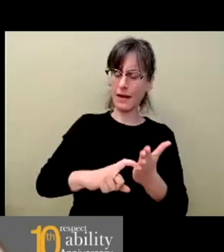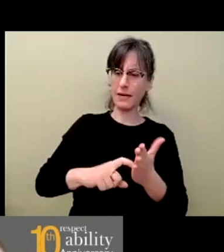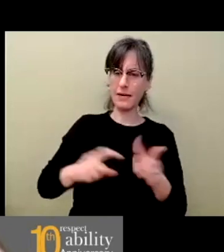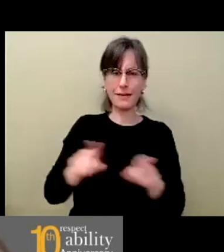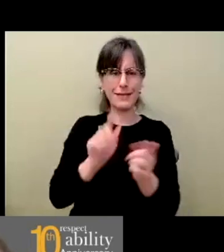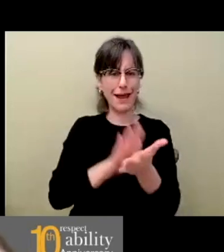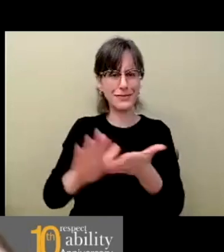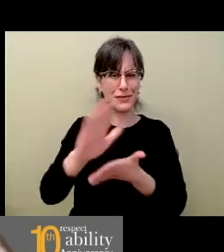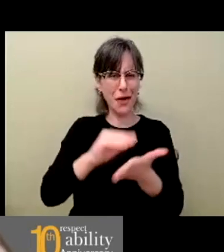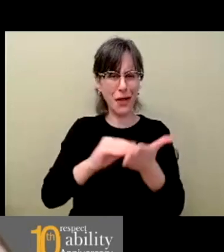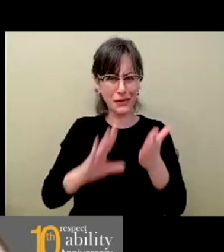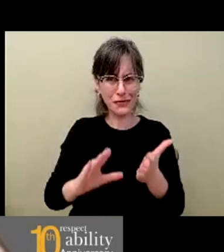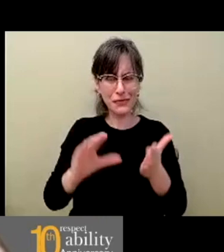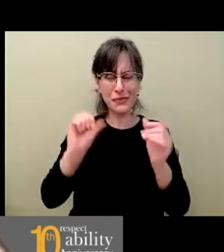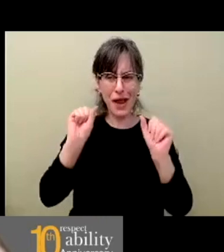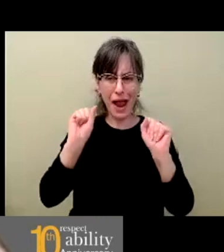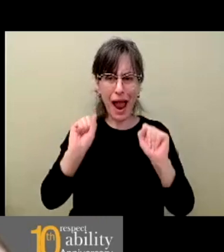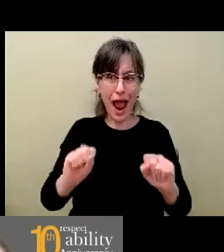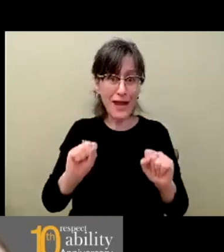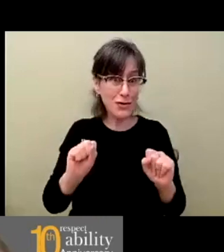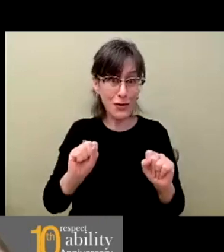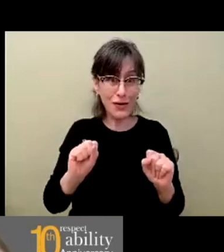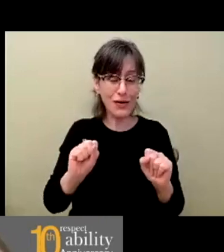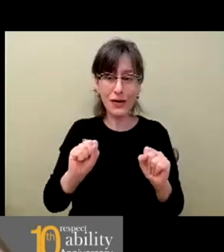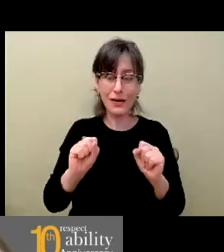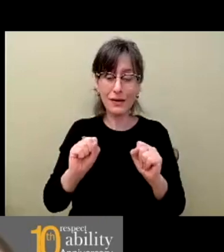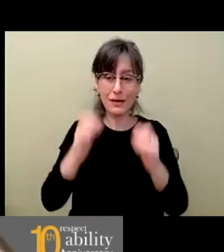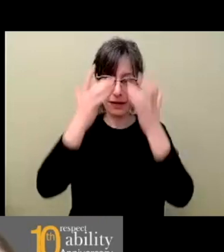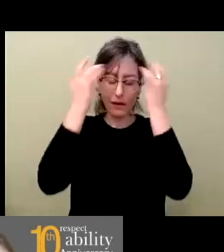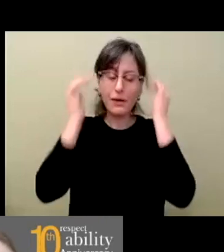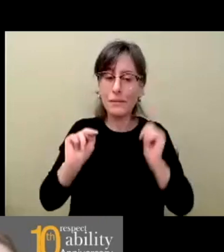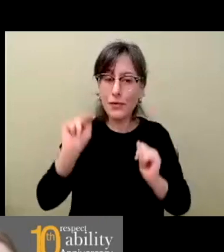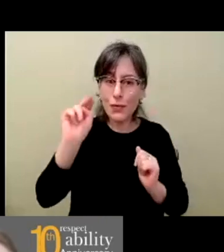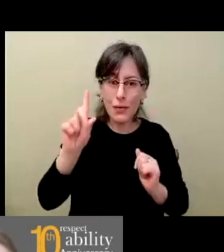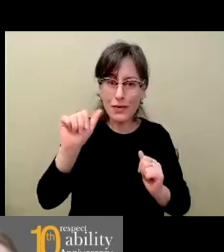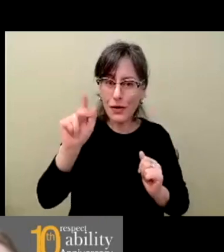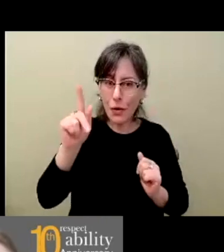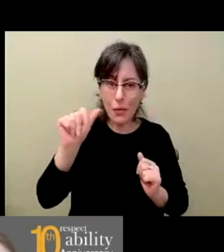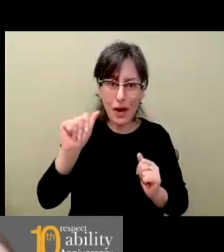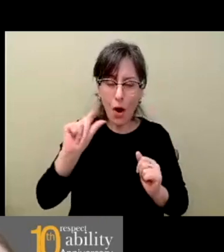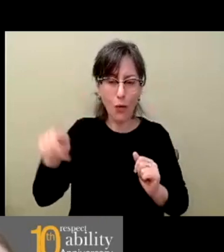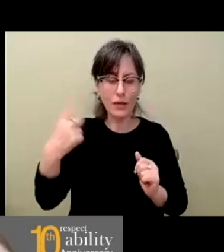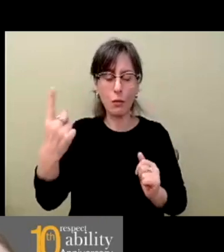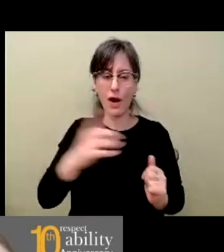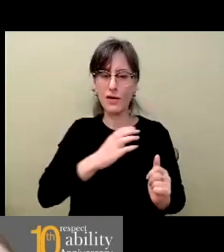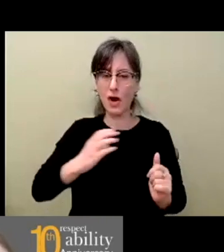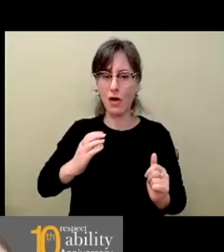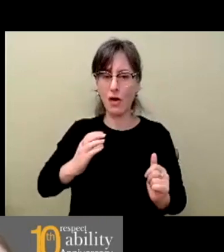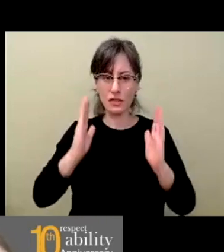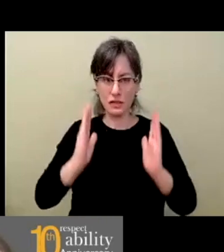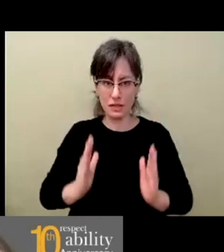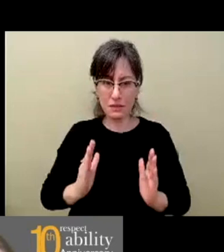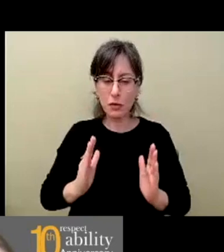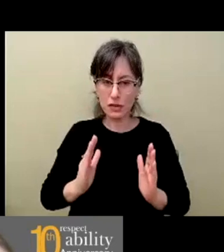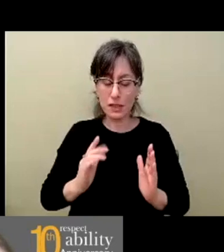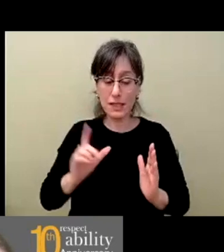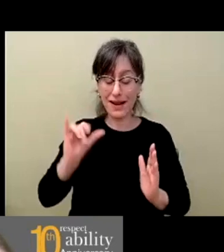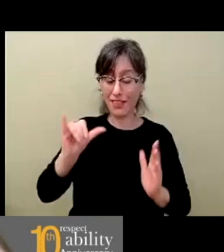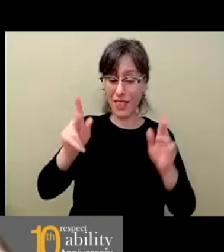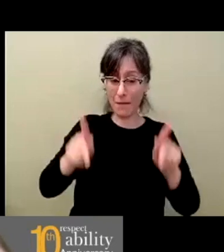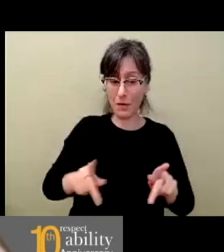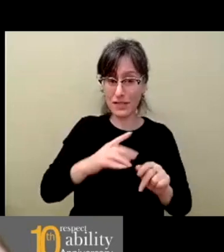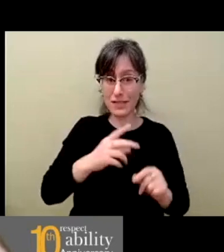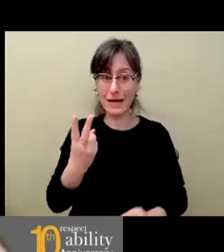could at the time fax in North Dakota, we only had one congressman, my congressman and my